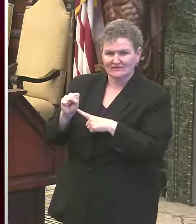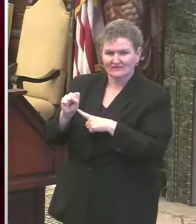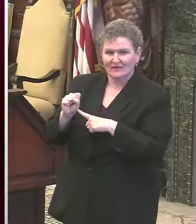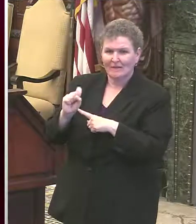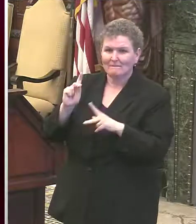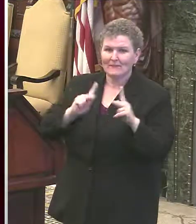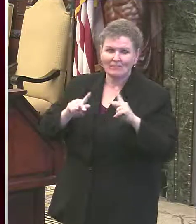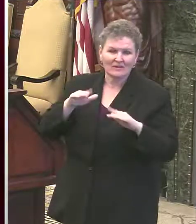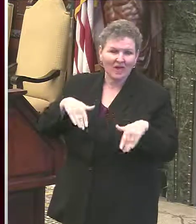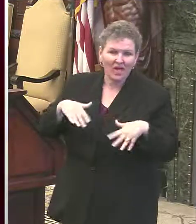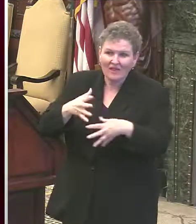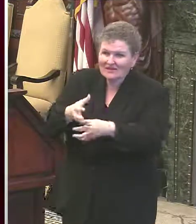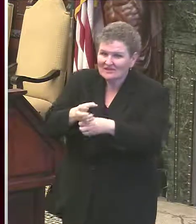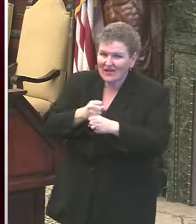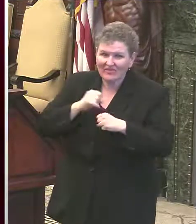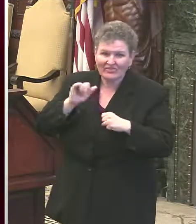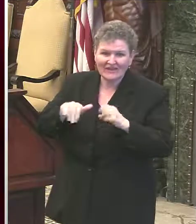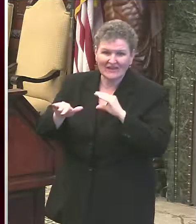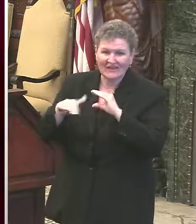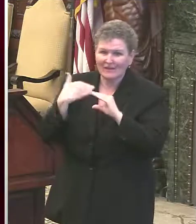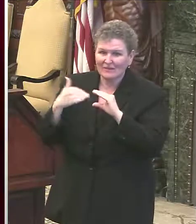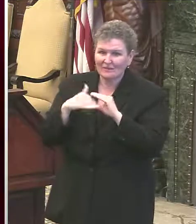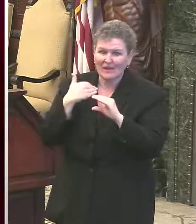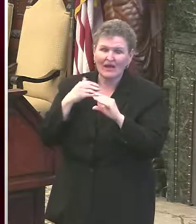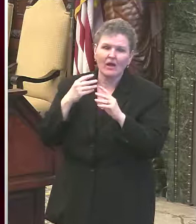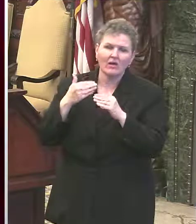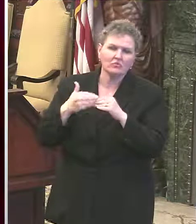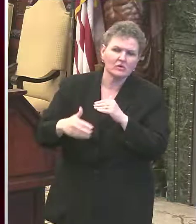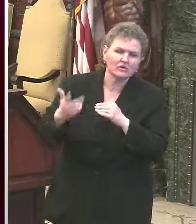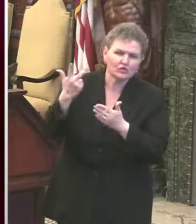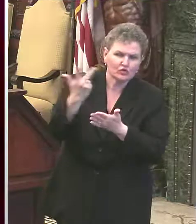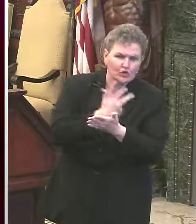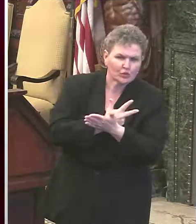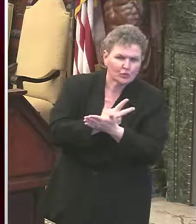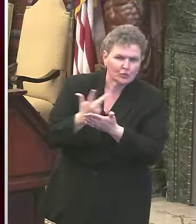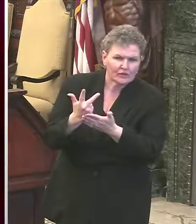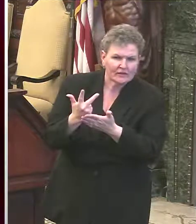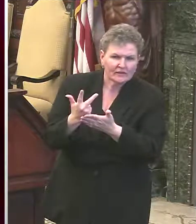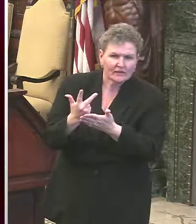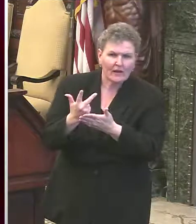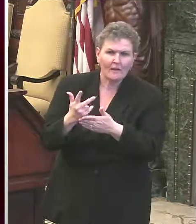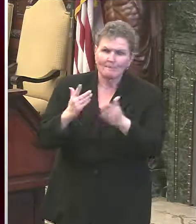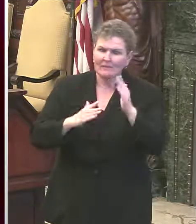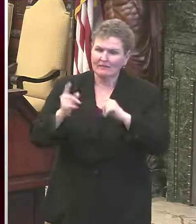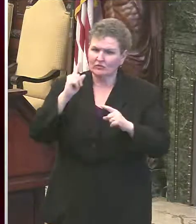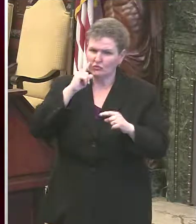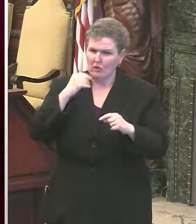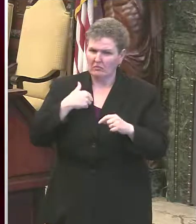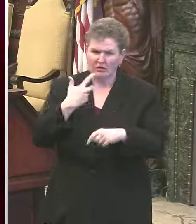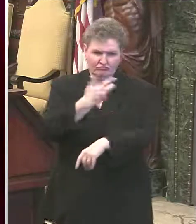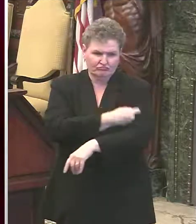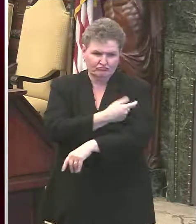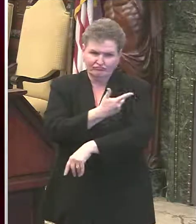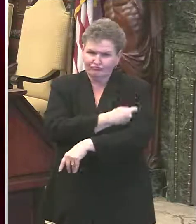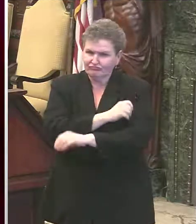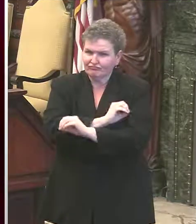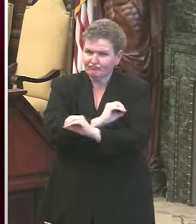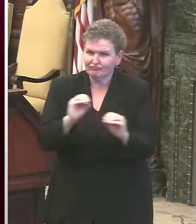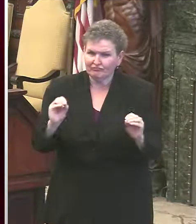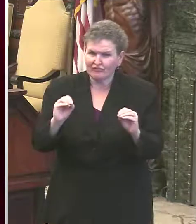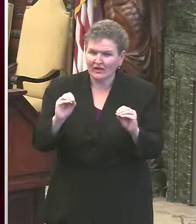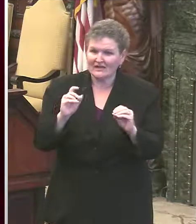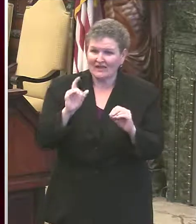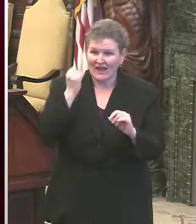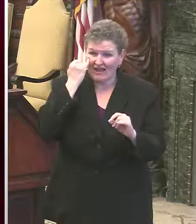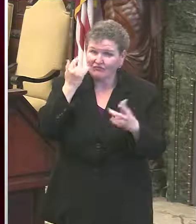their emails. The Convention Center for the next 3 weeks cannot take people for new first dose appointments. Because if we did that, then we would not be